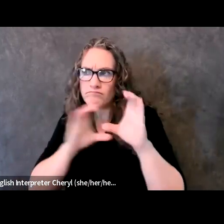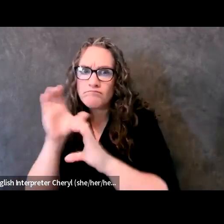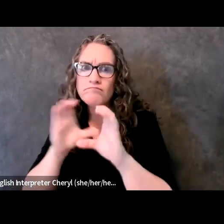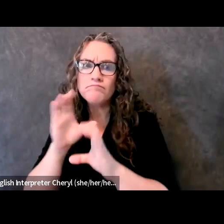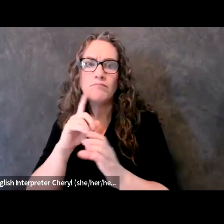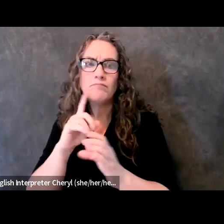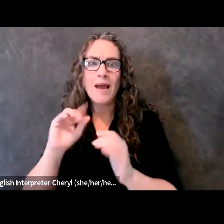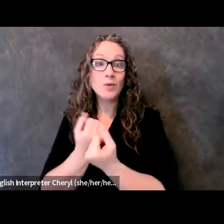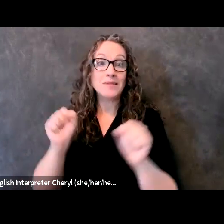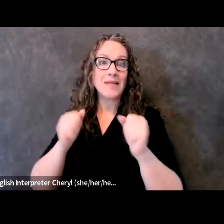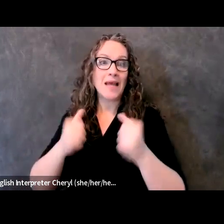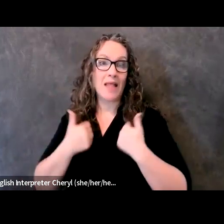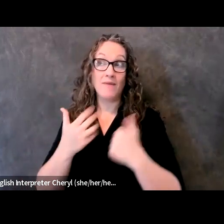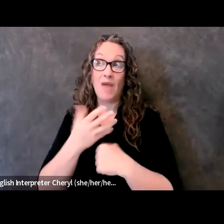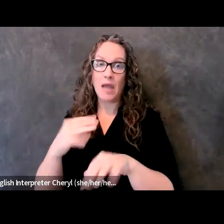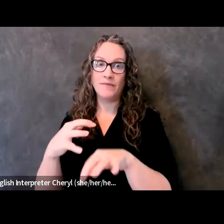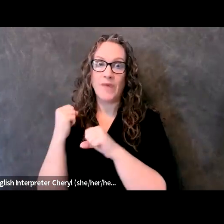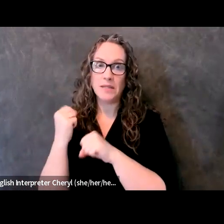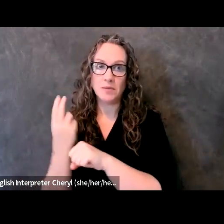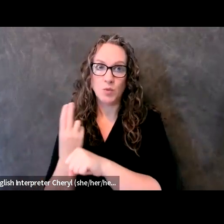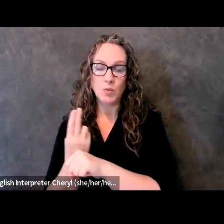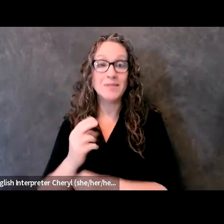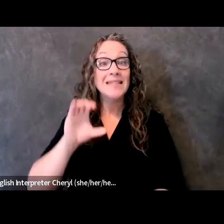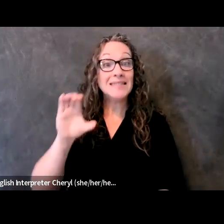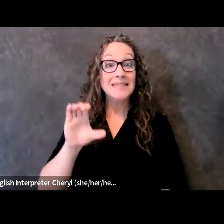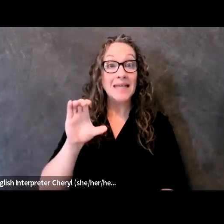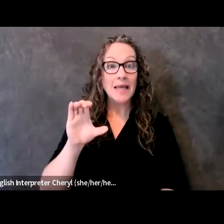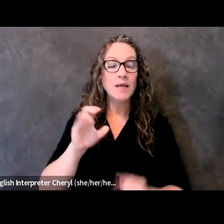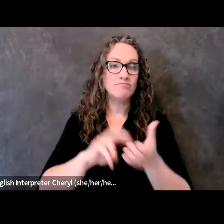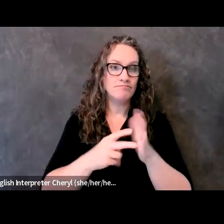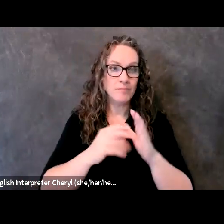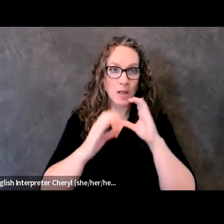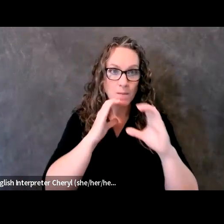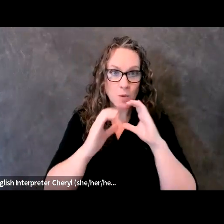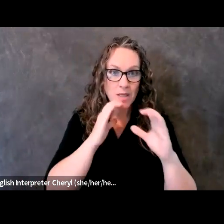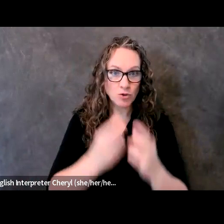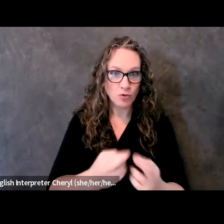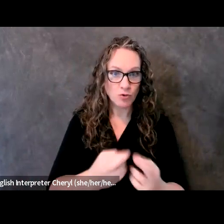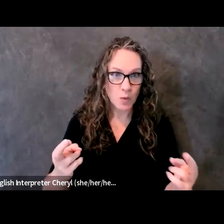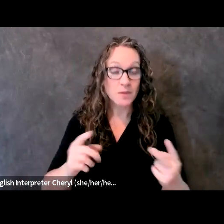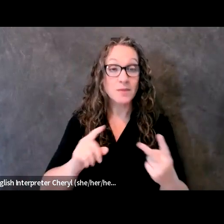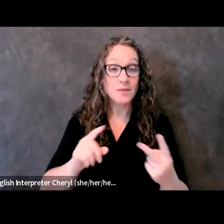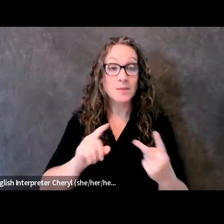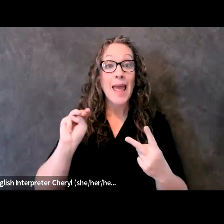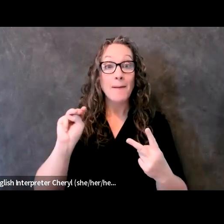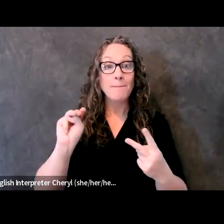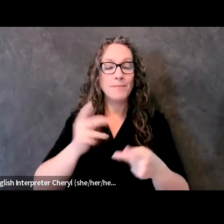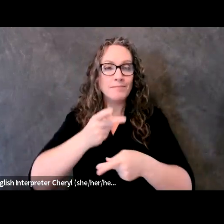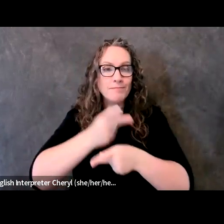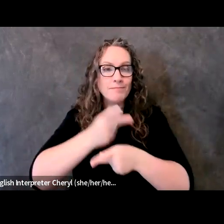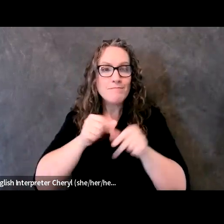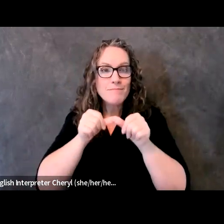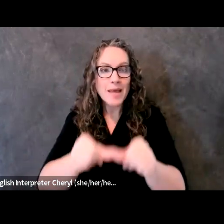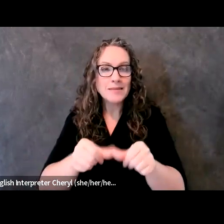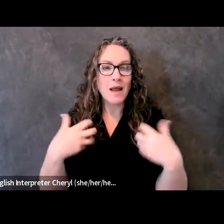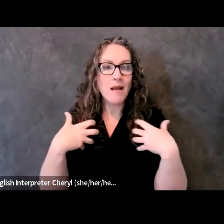quickly. So we look at that CMIS, and C stands for communication resources, M stands for maintaining health and